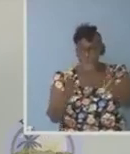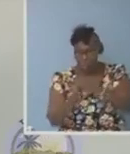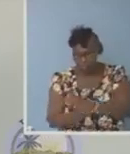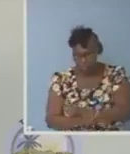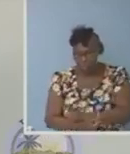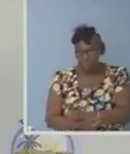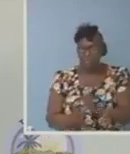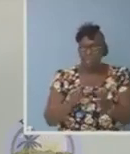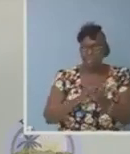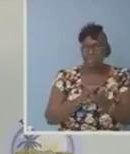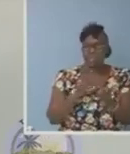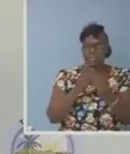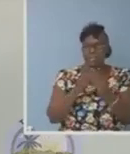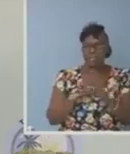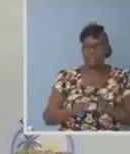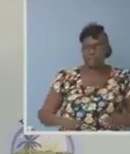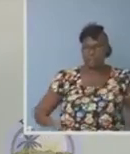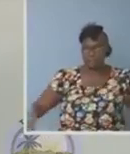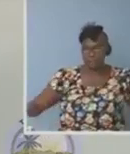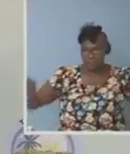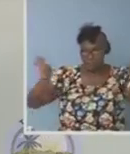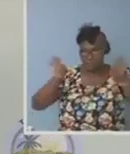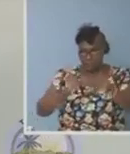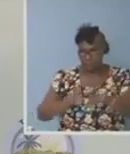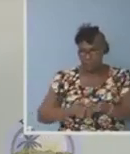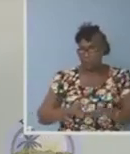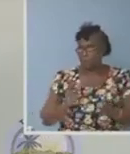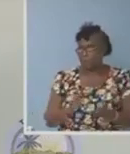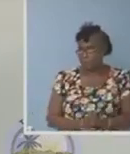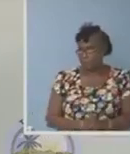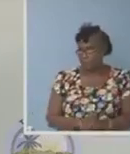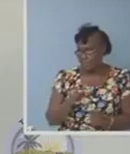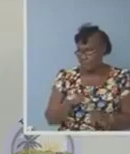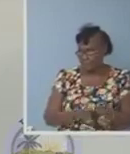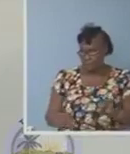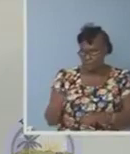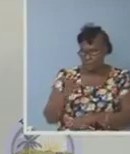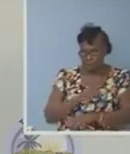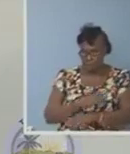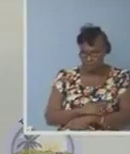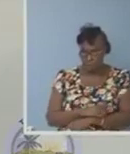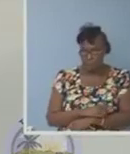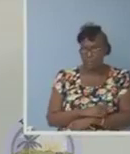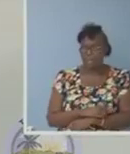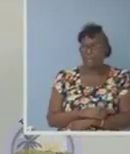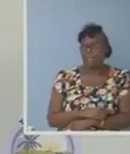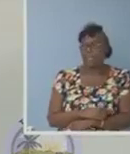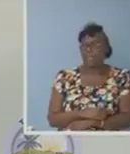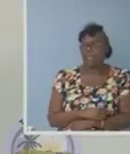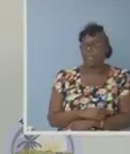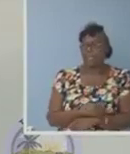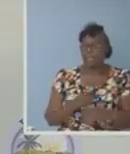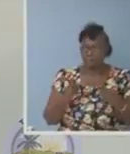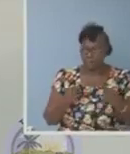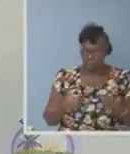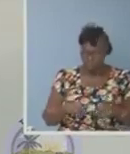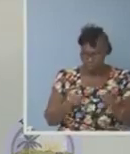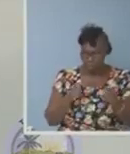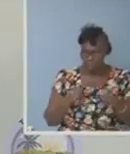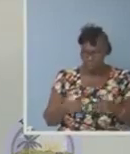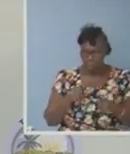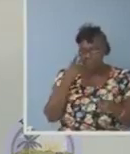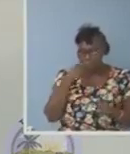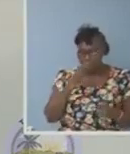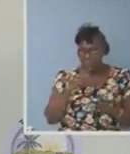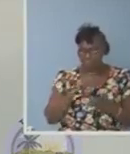very important, and we are communicating every day to our stakeholders, both internal and external. We've